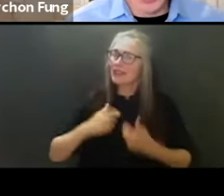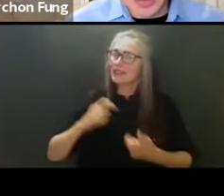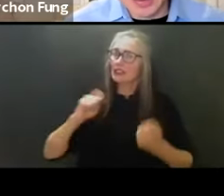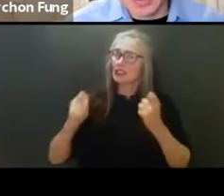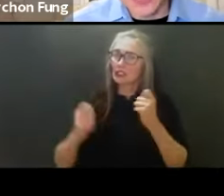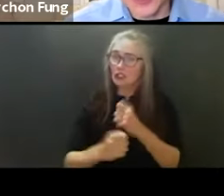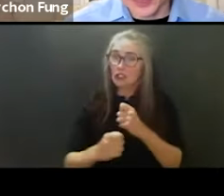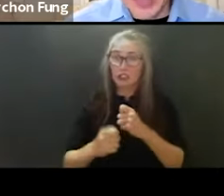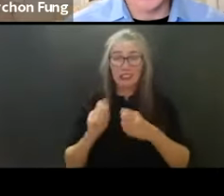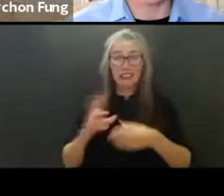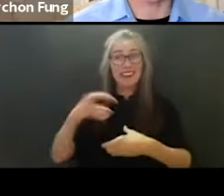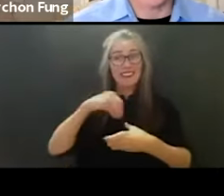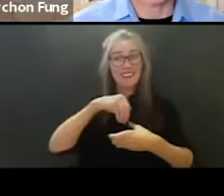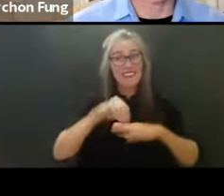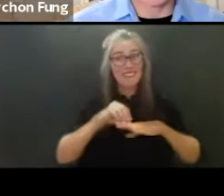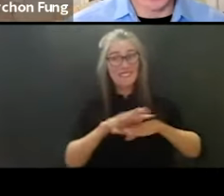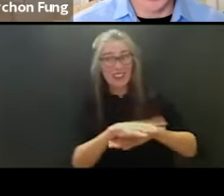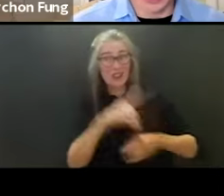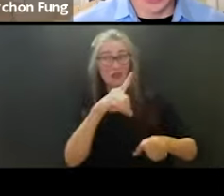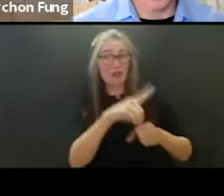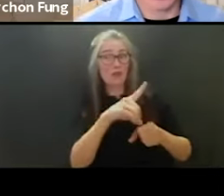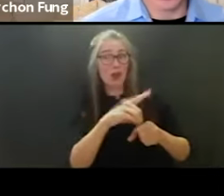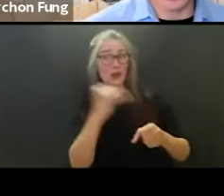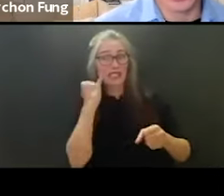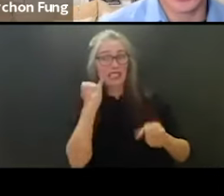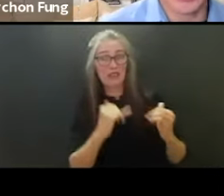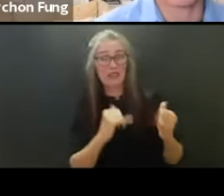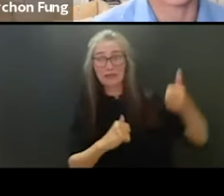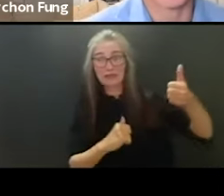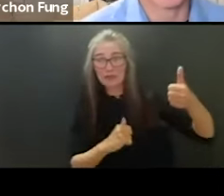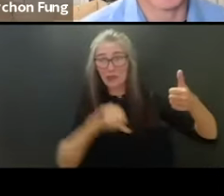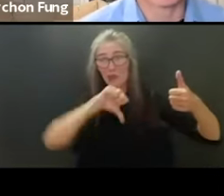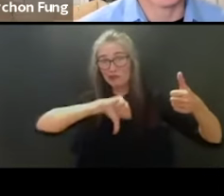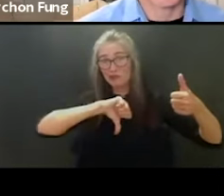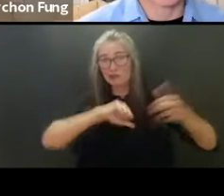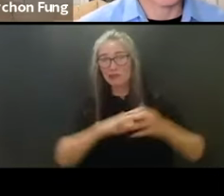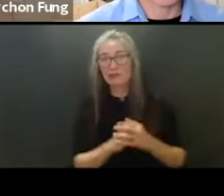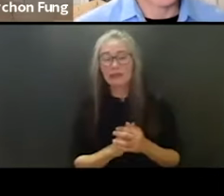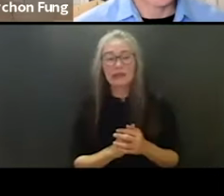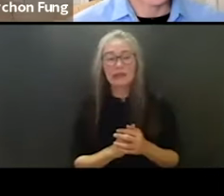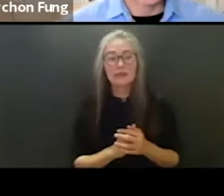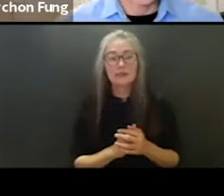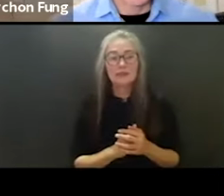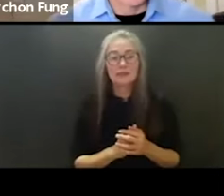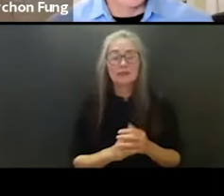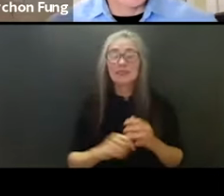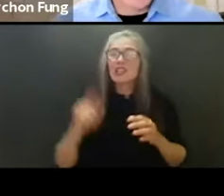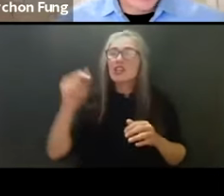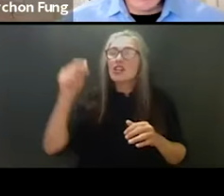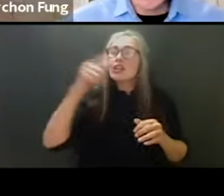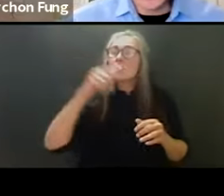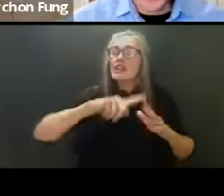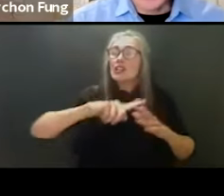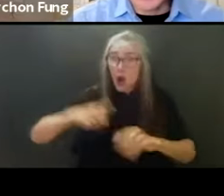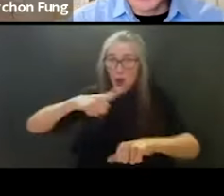in ways that are very significant to the health of our democracy. In a